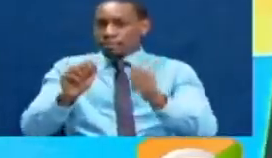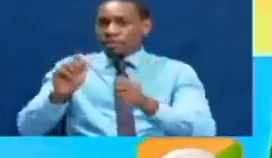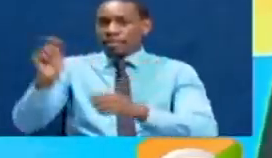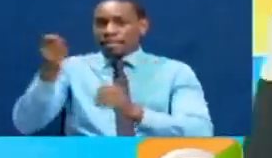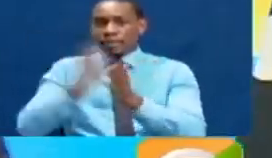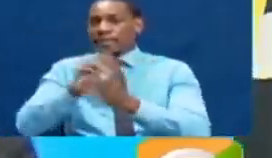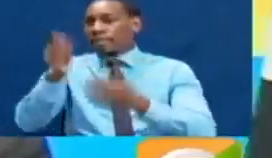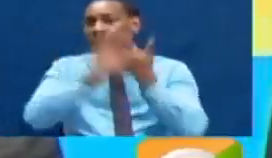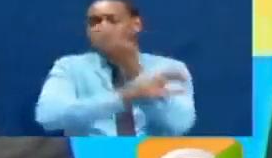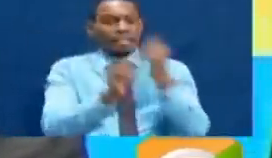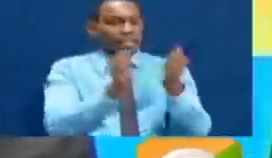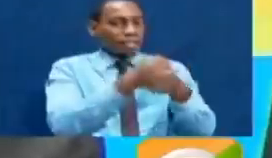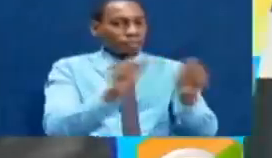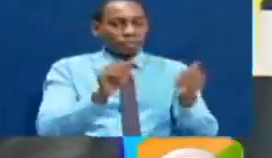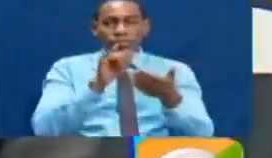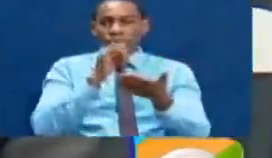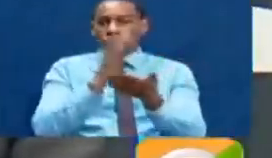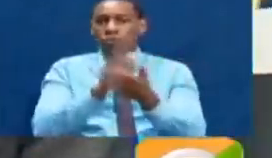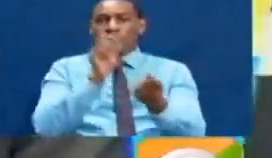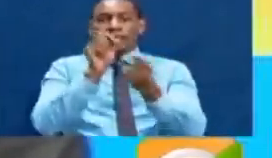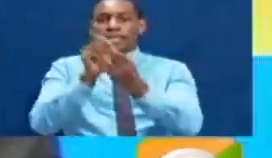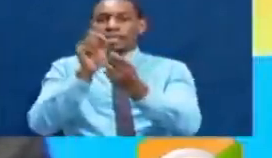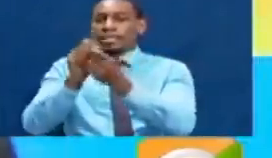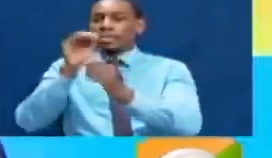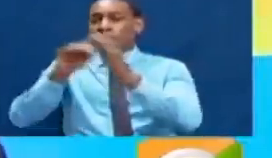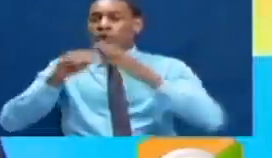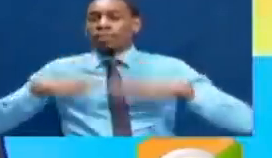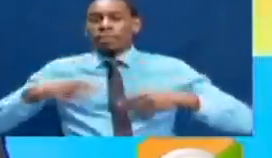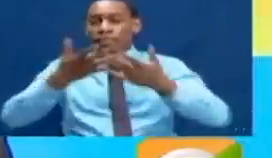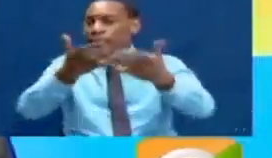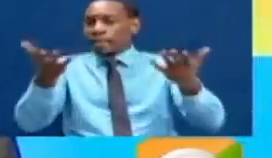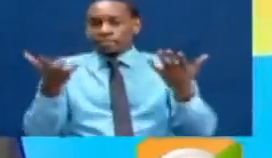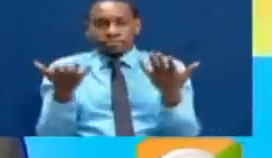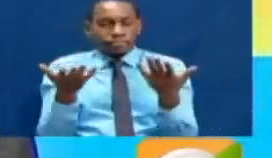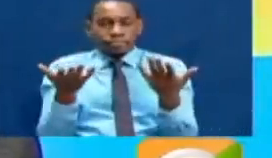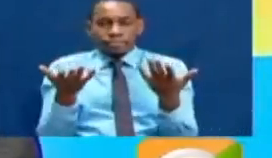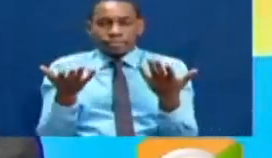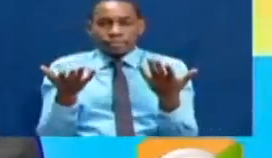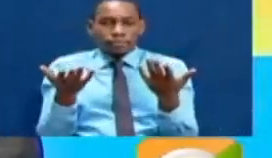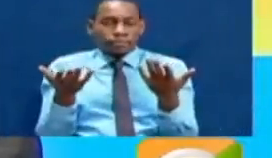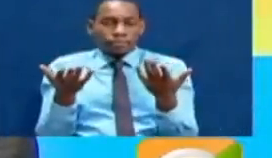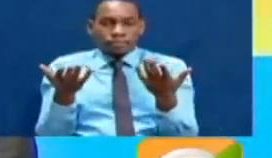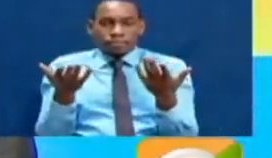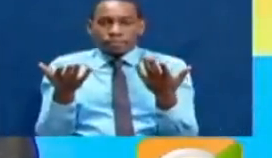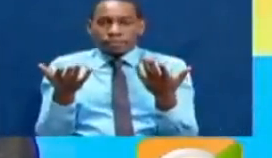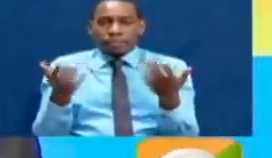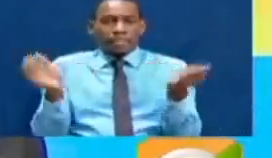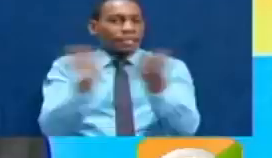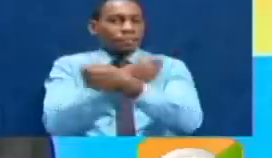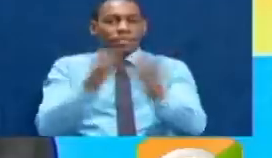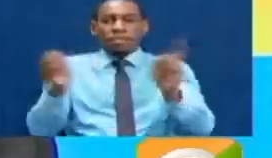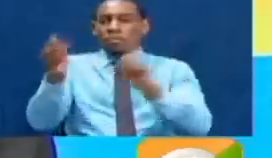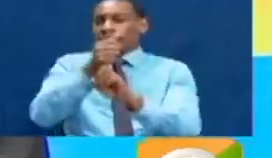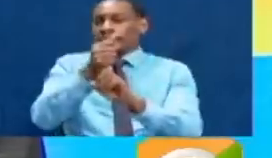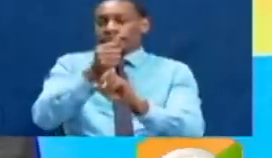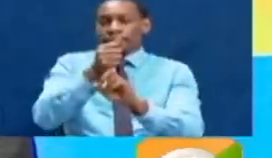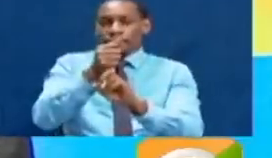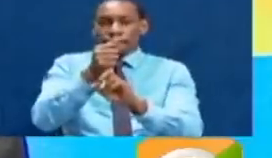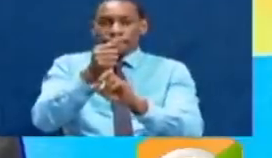country, can actually test all its population. It's not tenable to do